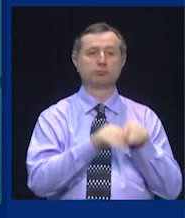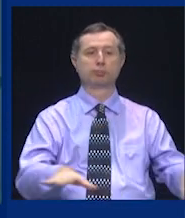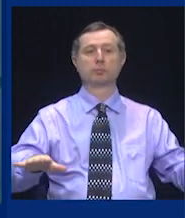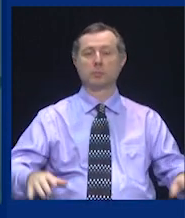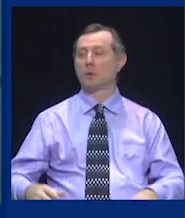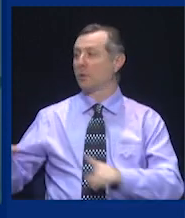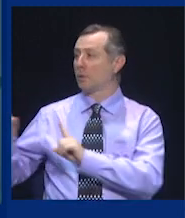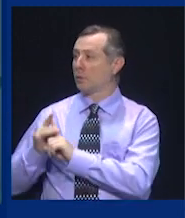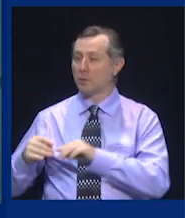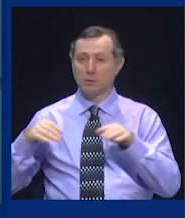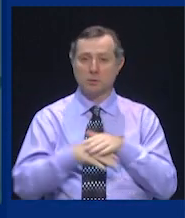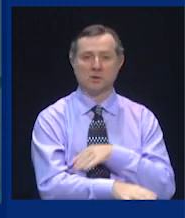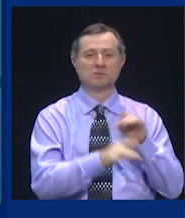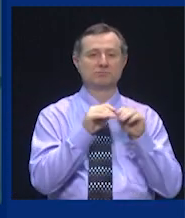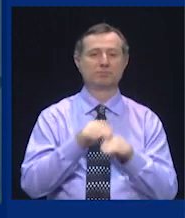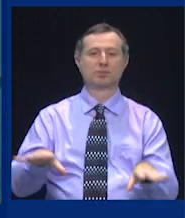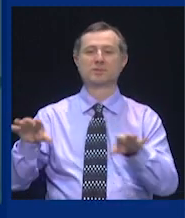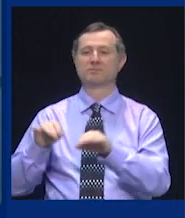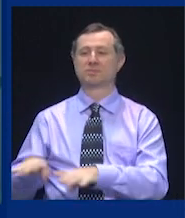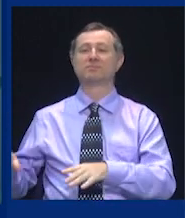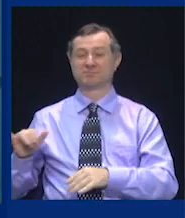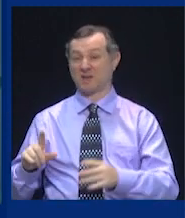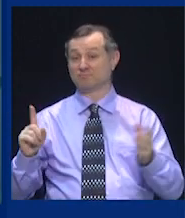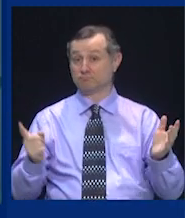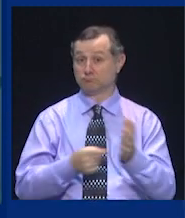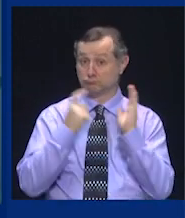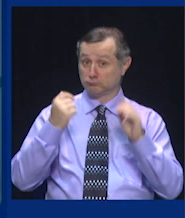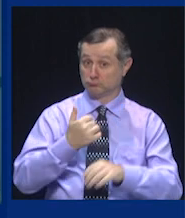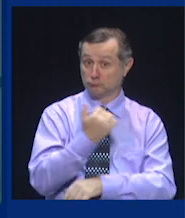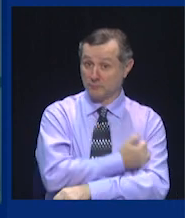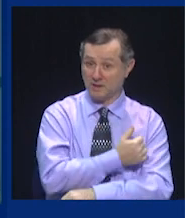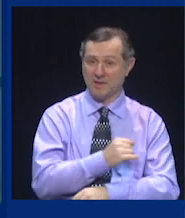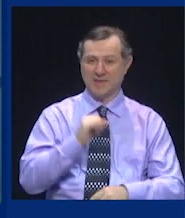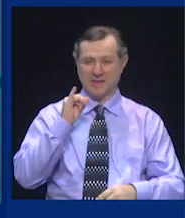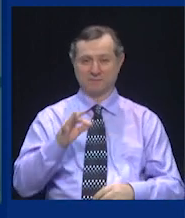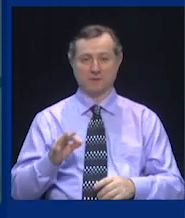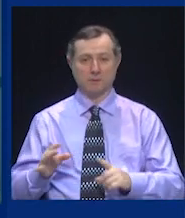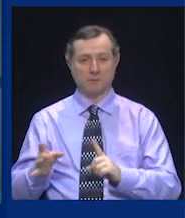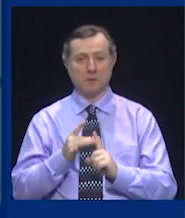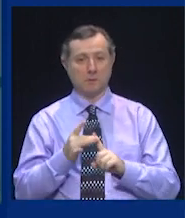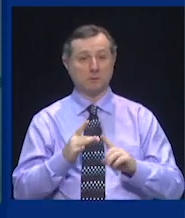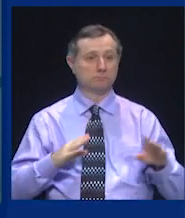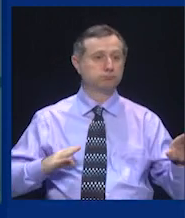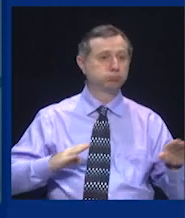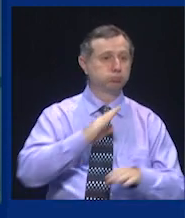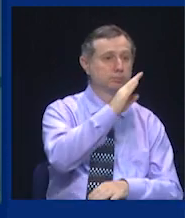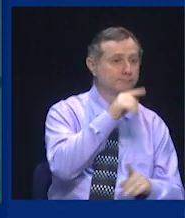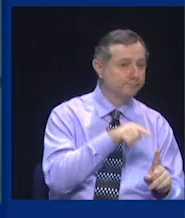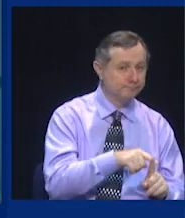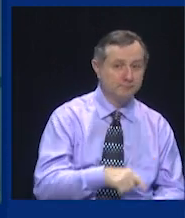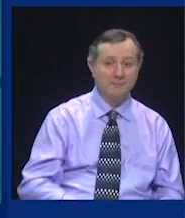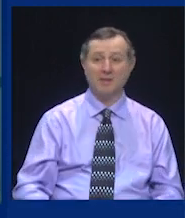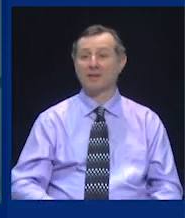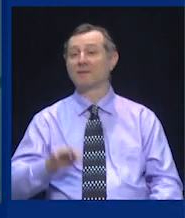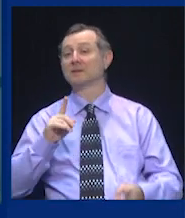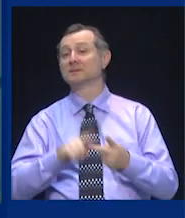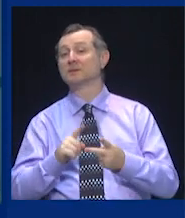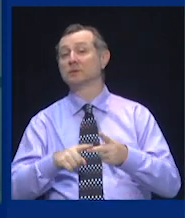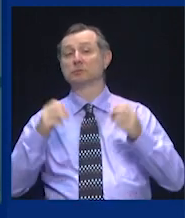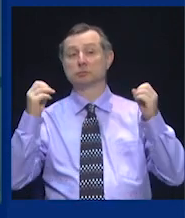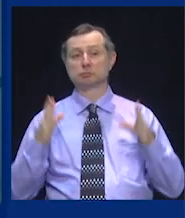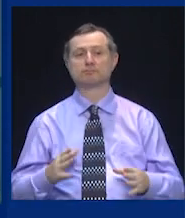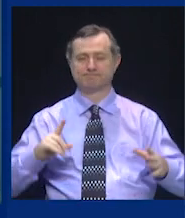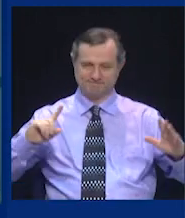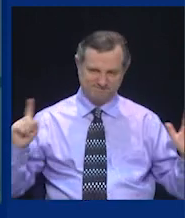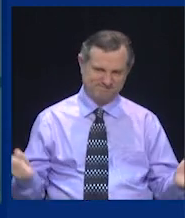Mandatory vaccination for nursing home workers, if the numbers go up. Mandatory vaccination for teachers,